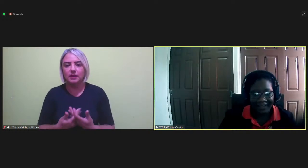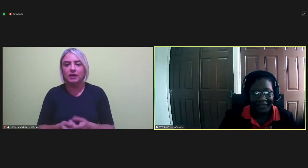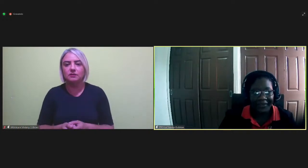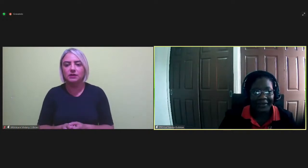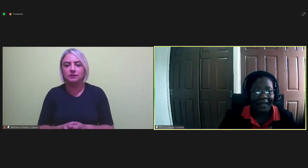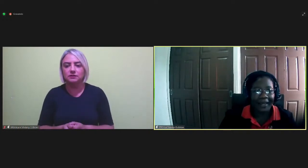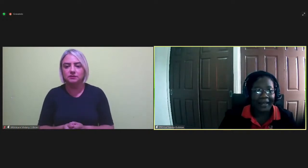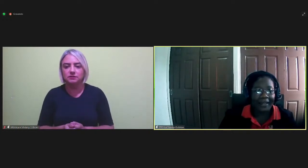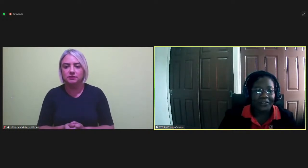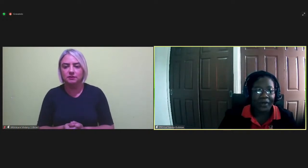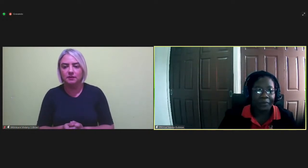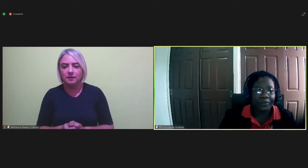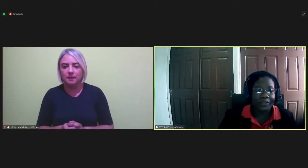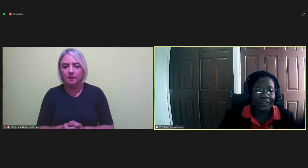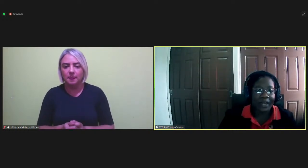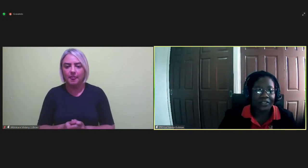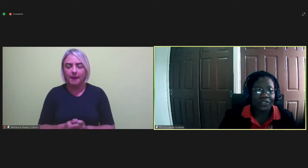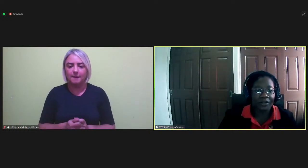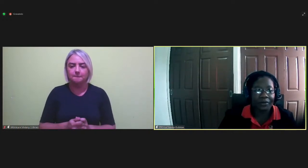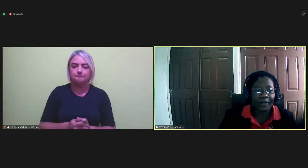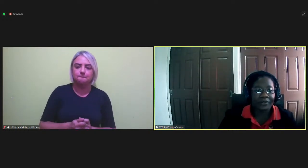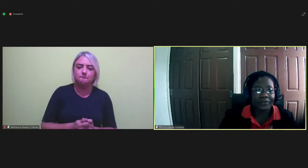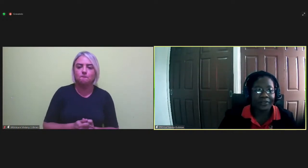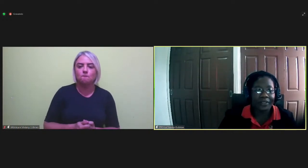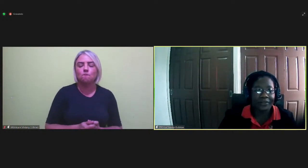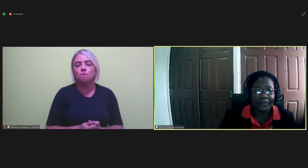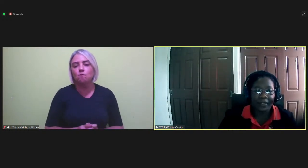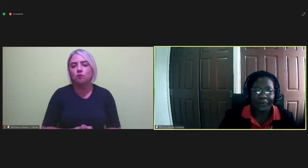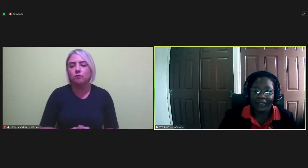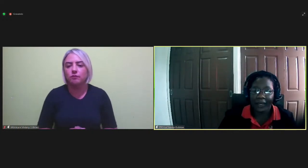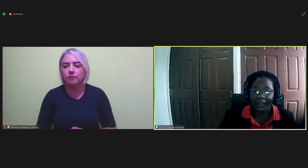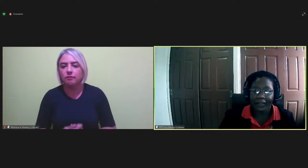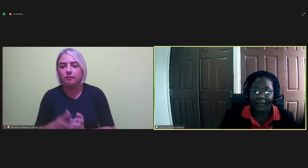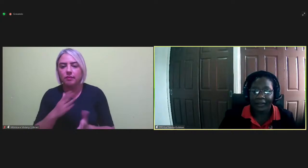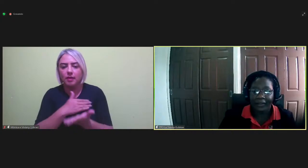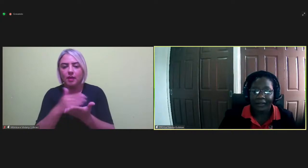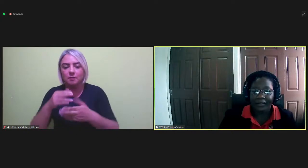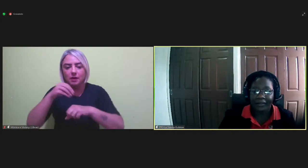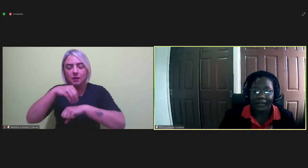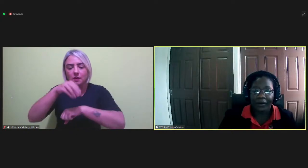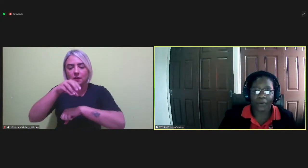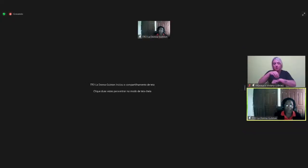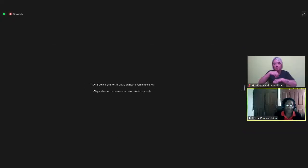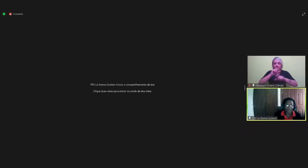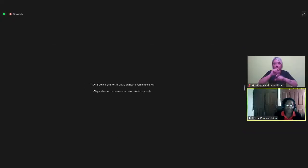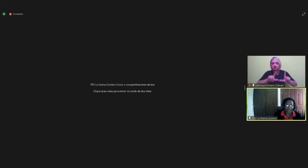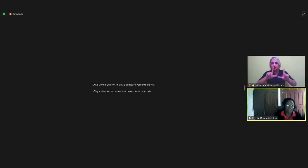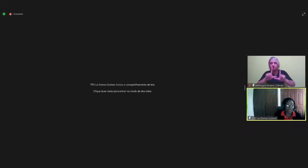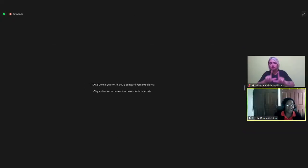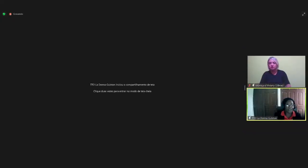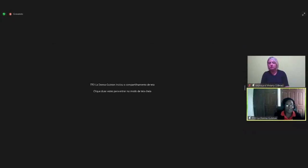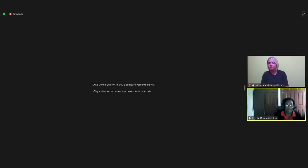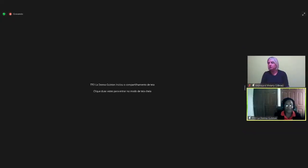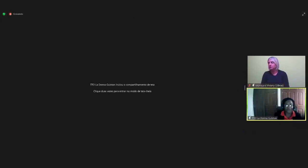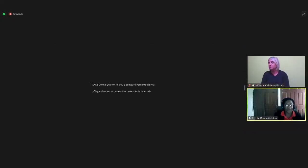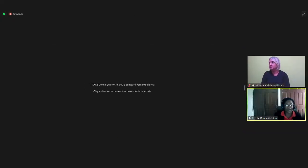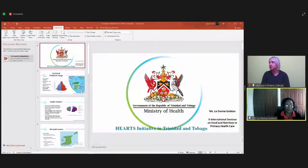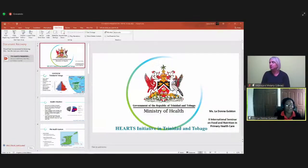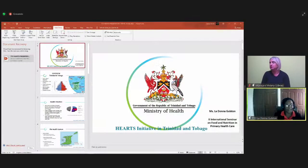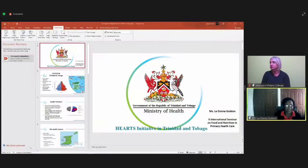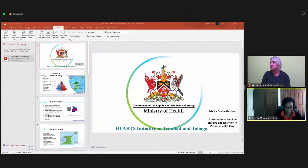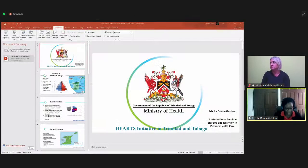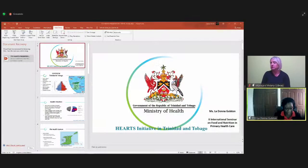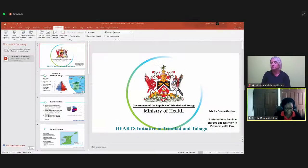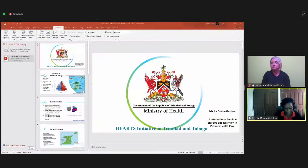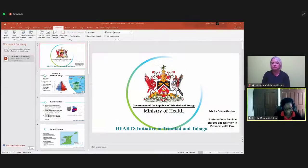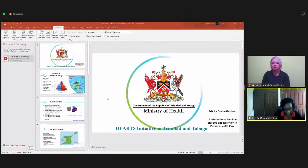Thank you. So I'm going to start sharing my screen so that we can see our presentation. This afternoon, I